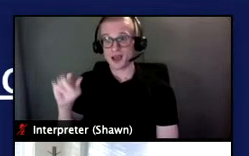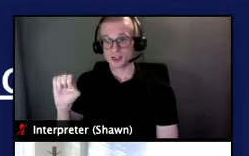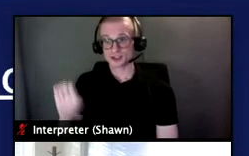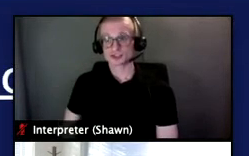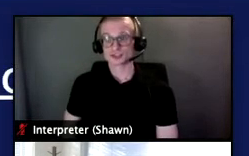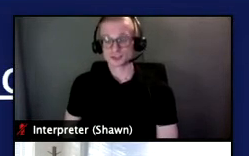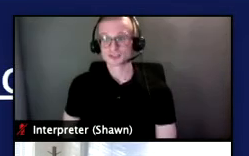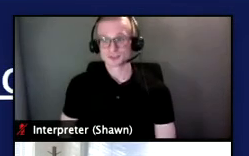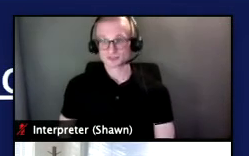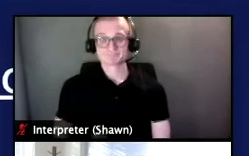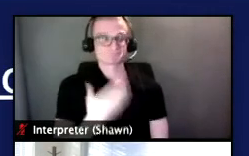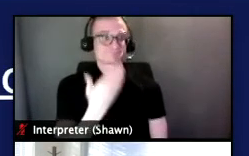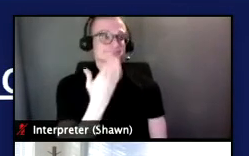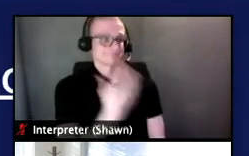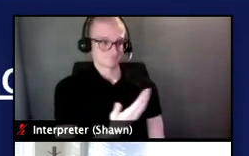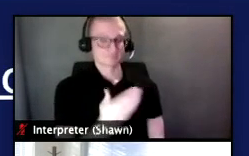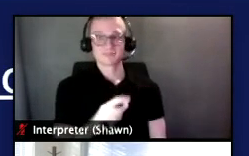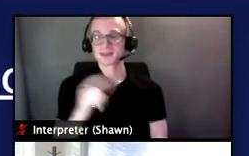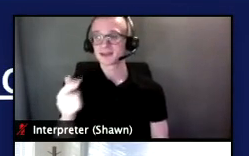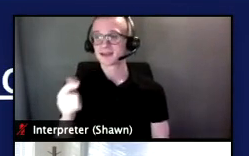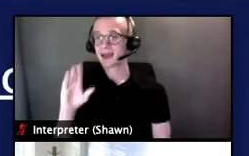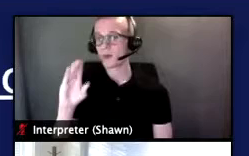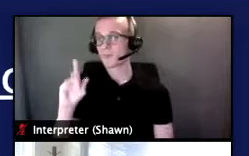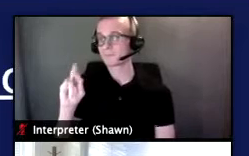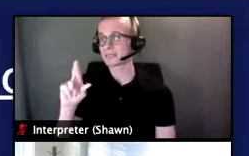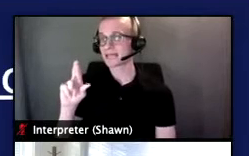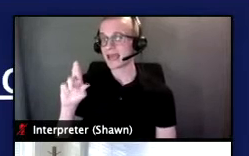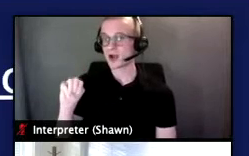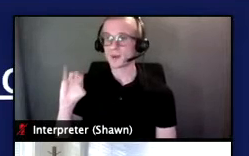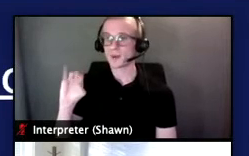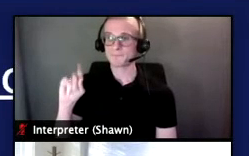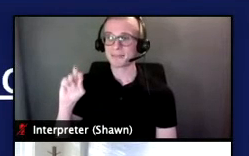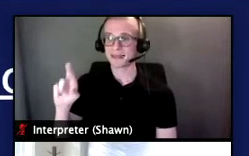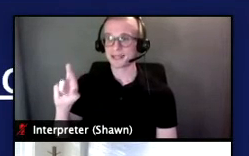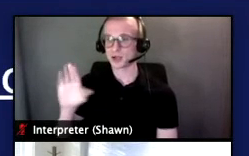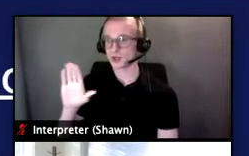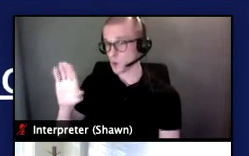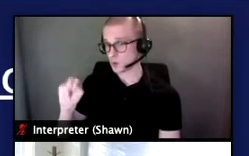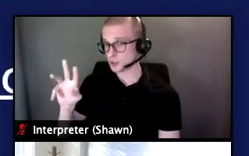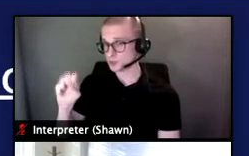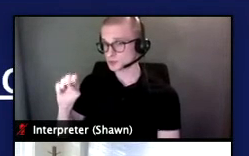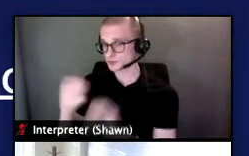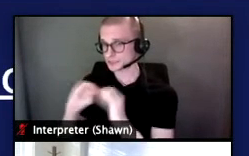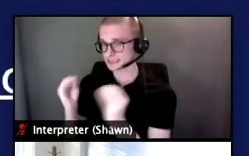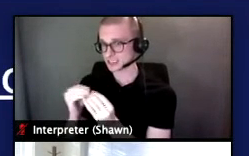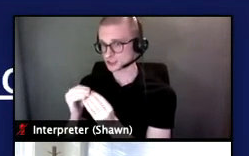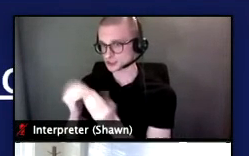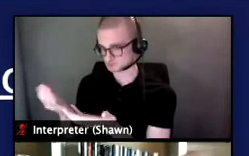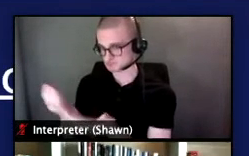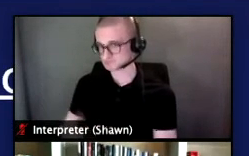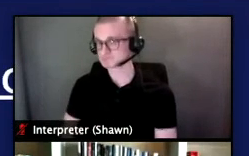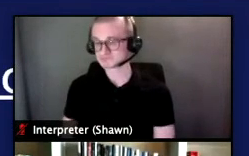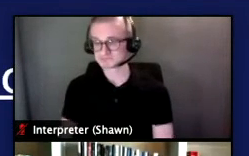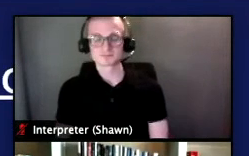Great, thank you. We'll take it to Blair Miller. If you could also say what outlet you're with.